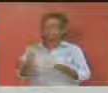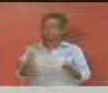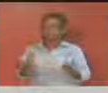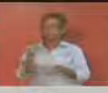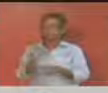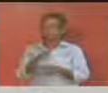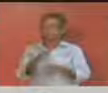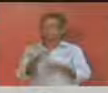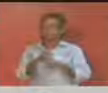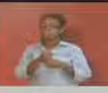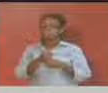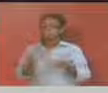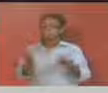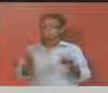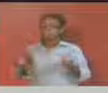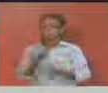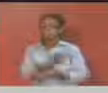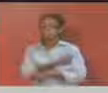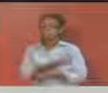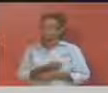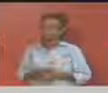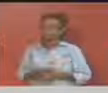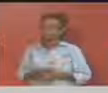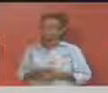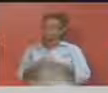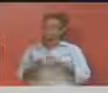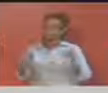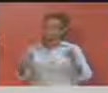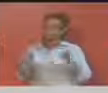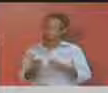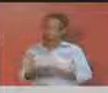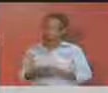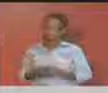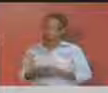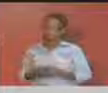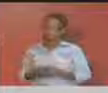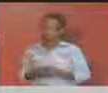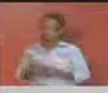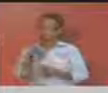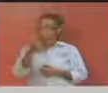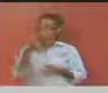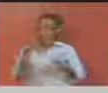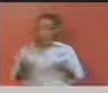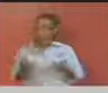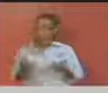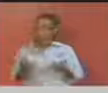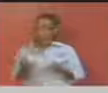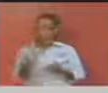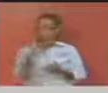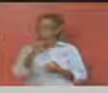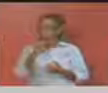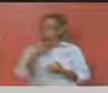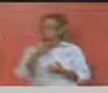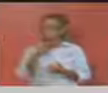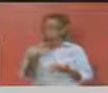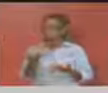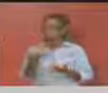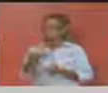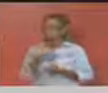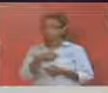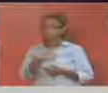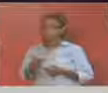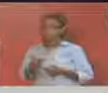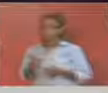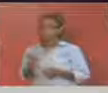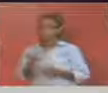However, at this stage, because of how things are uncertain, the advice to people is a bird in the hand